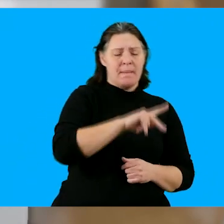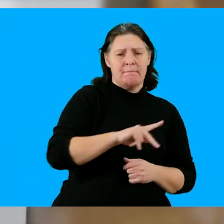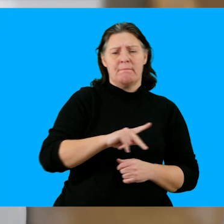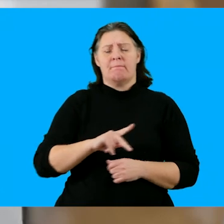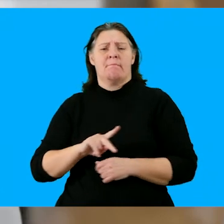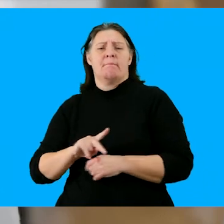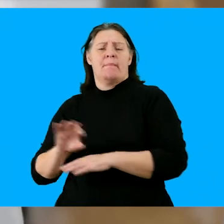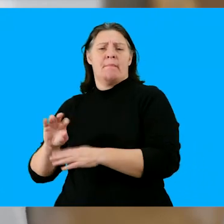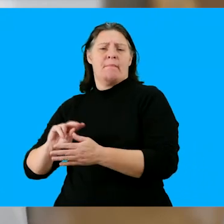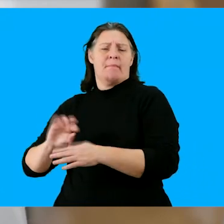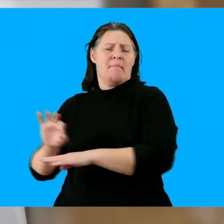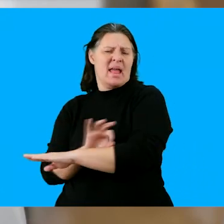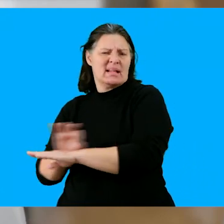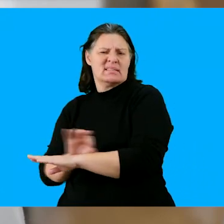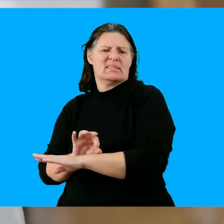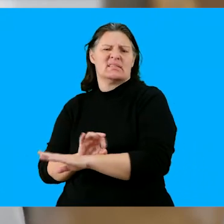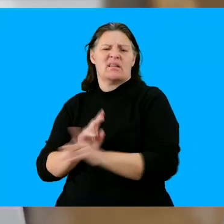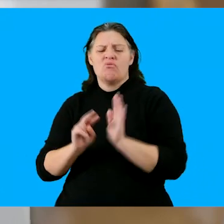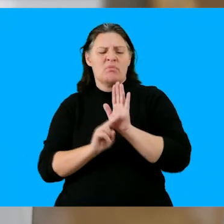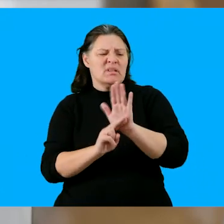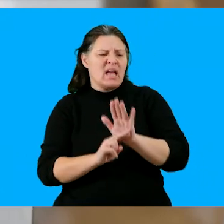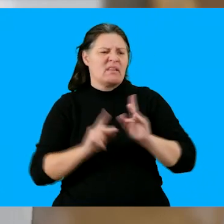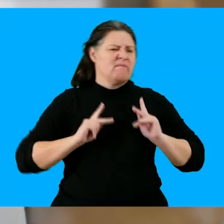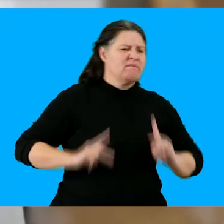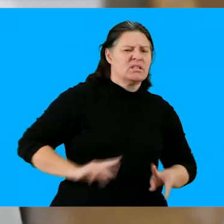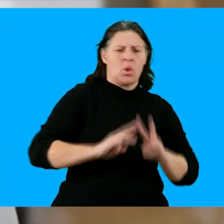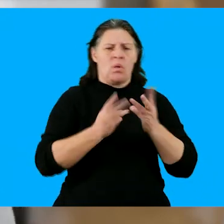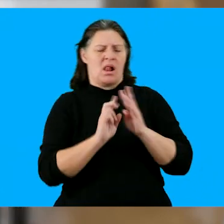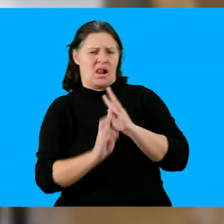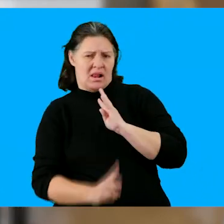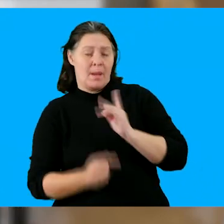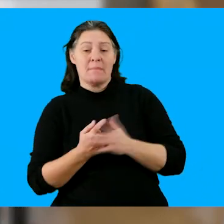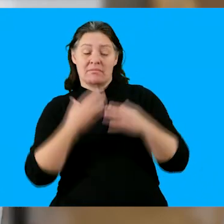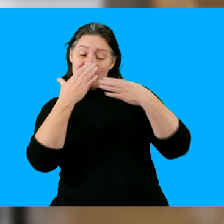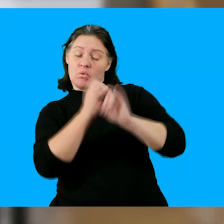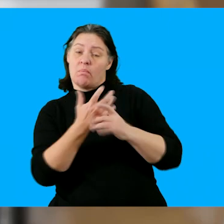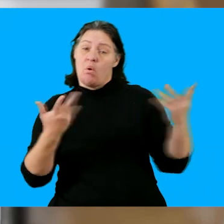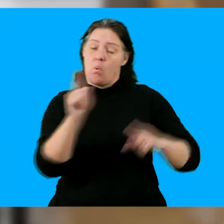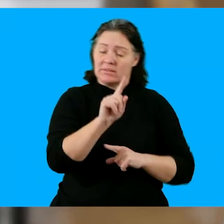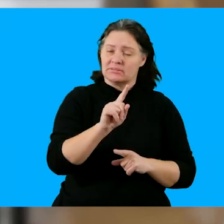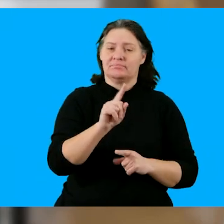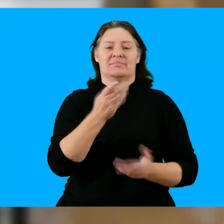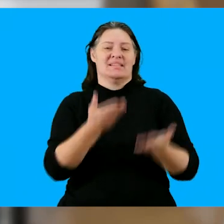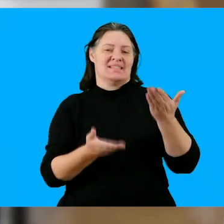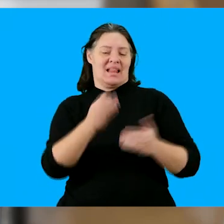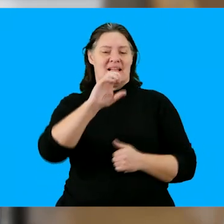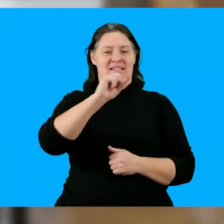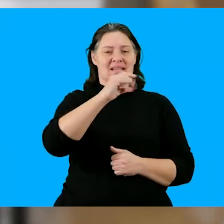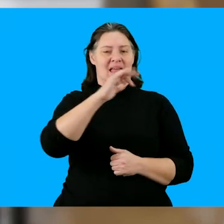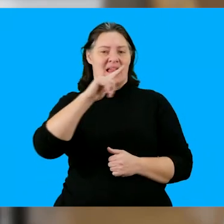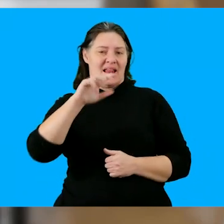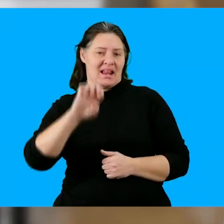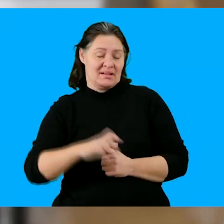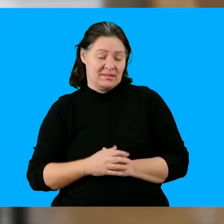and other representations of the physical world. But more specifically, we'll focus on scales. Okay, now let's get our